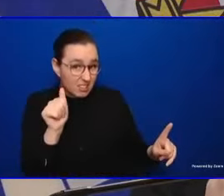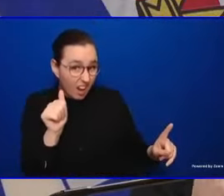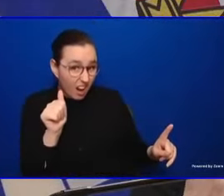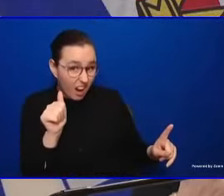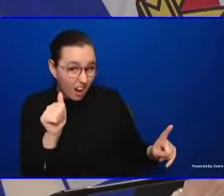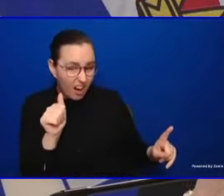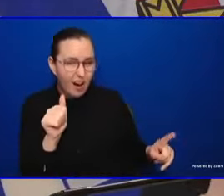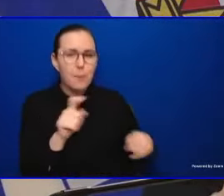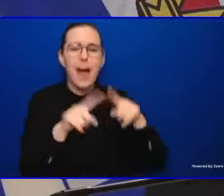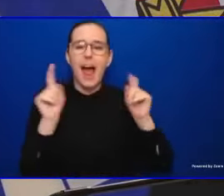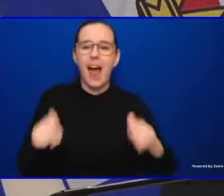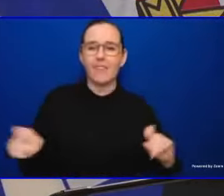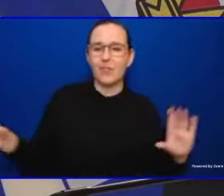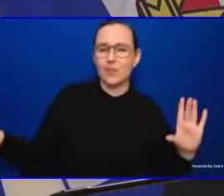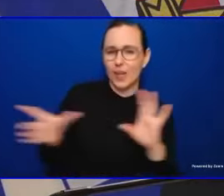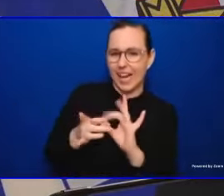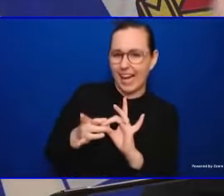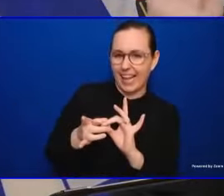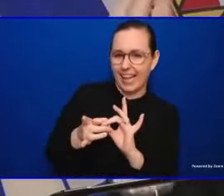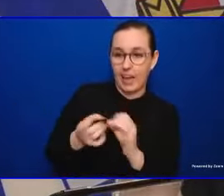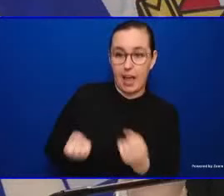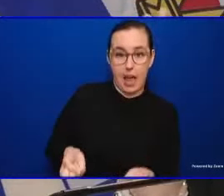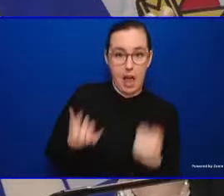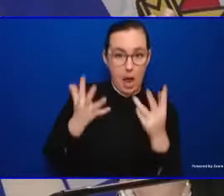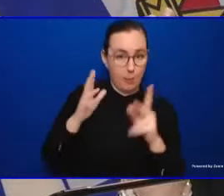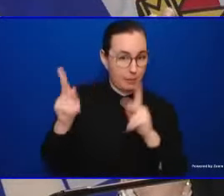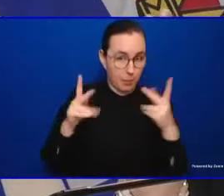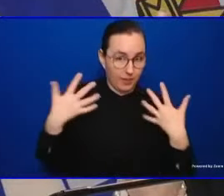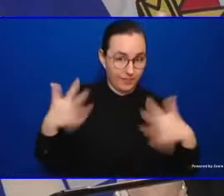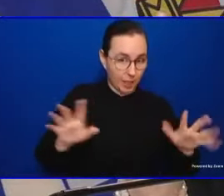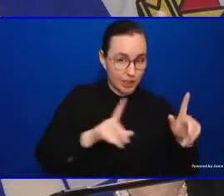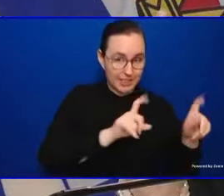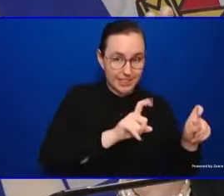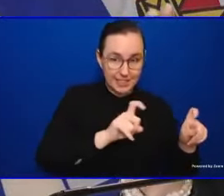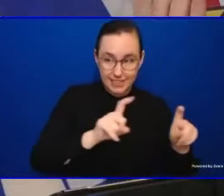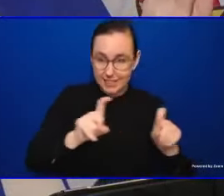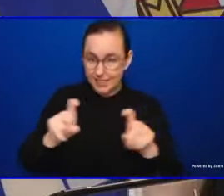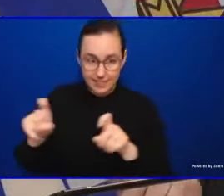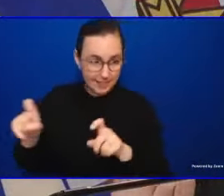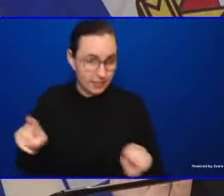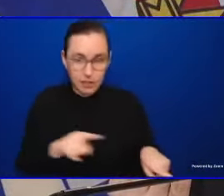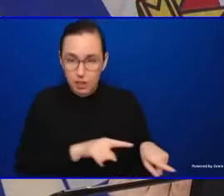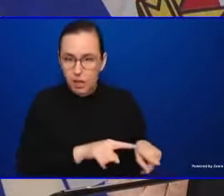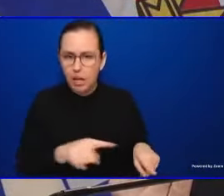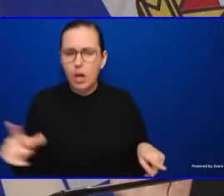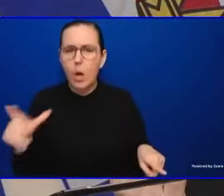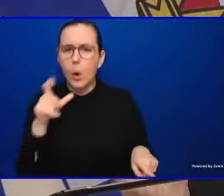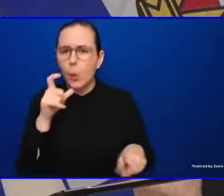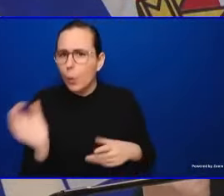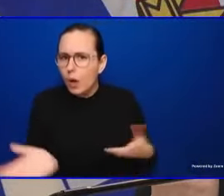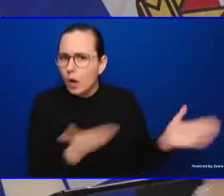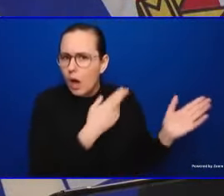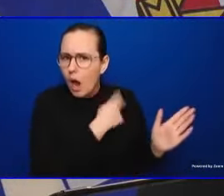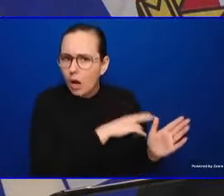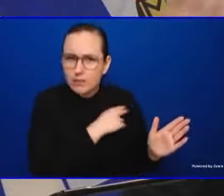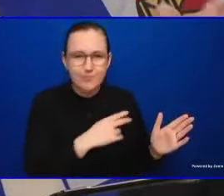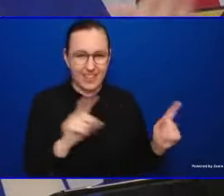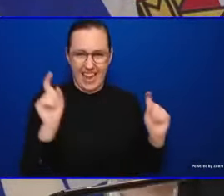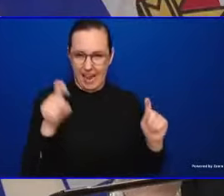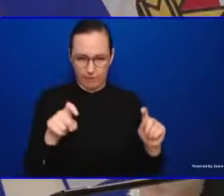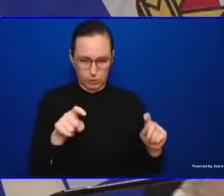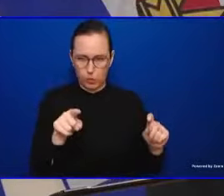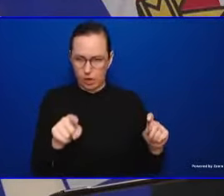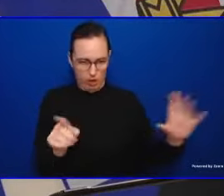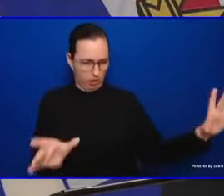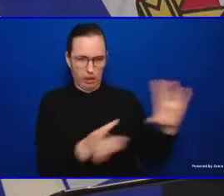laboratory, on the individual with hospitalization lists. And so it takes more time